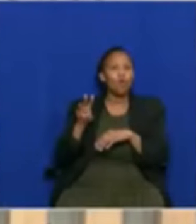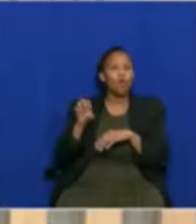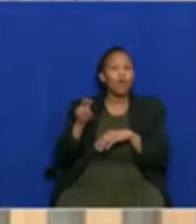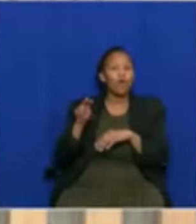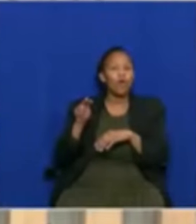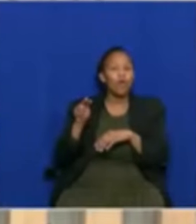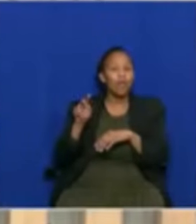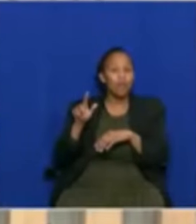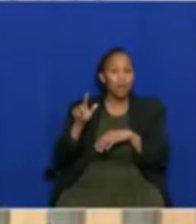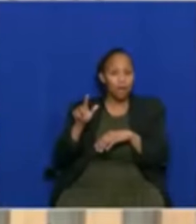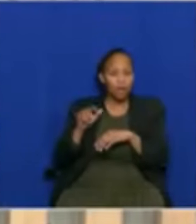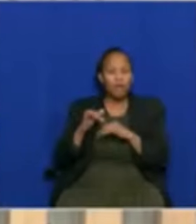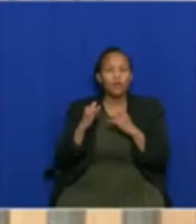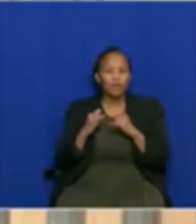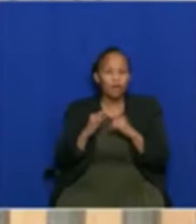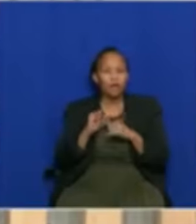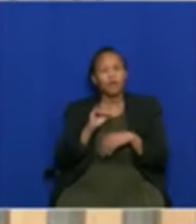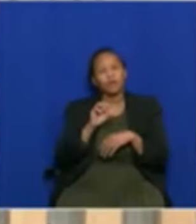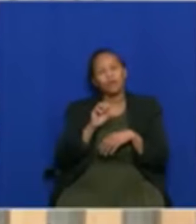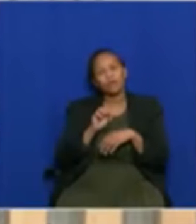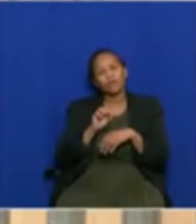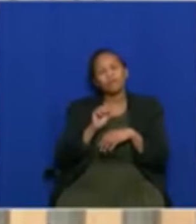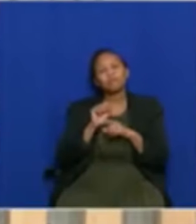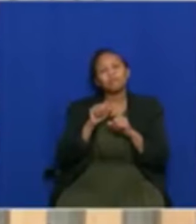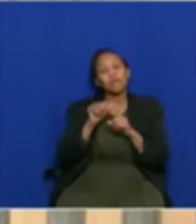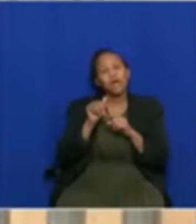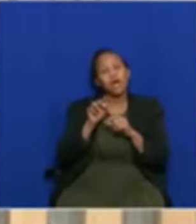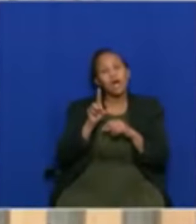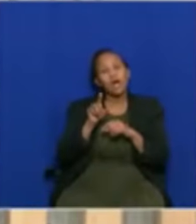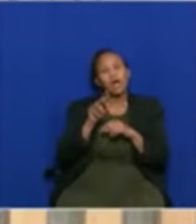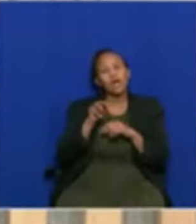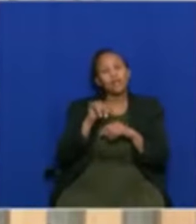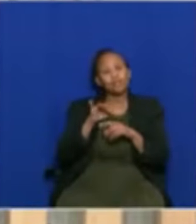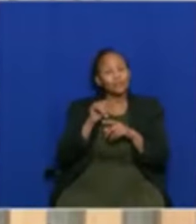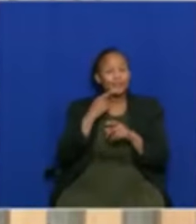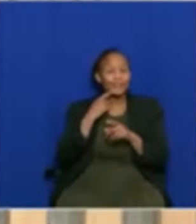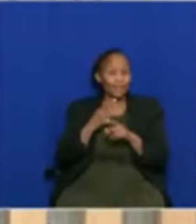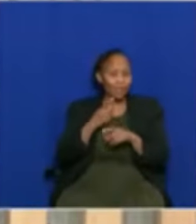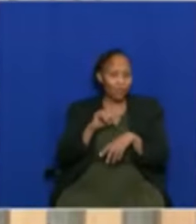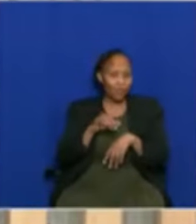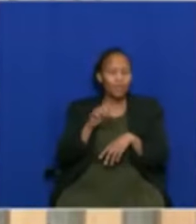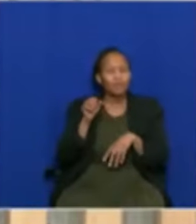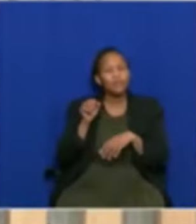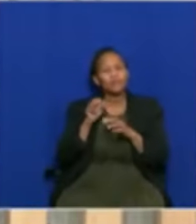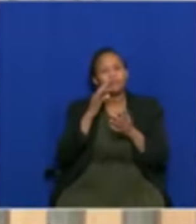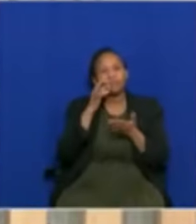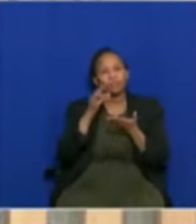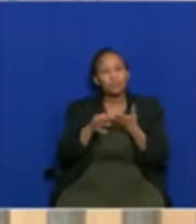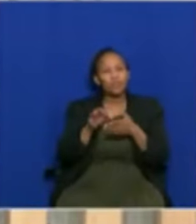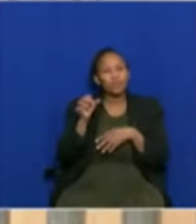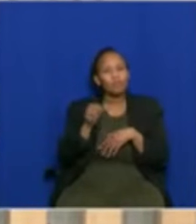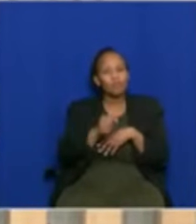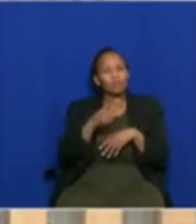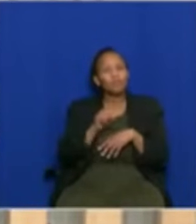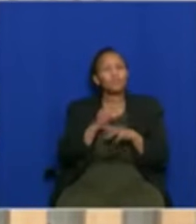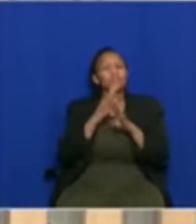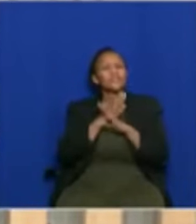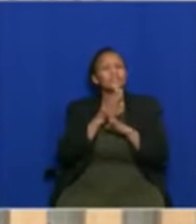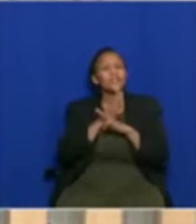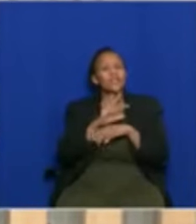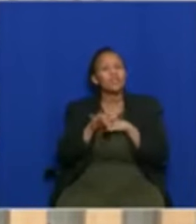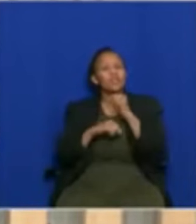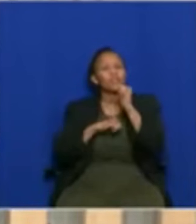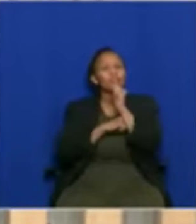conclusion thereof, where he suggests the appointments at the various Secret Services offices in the country must be